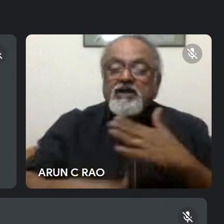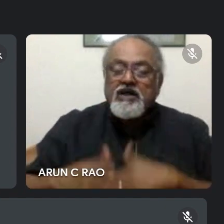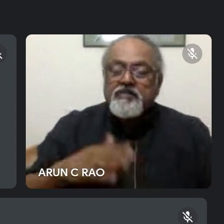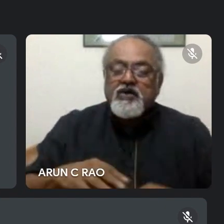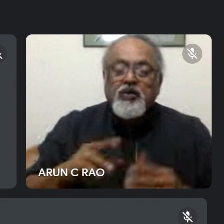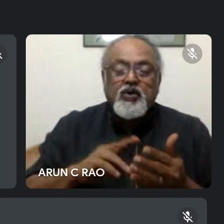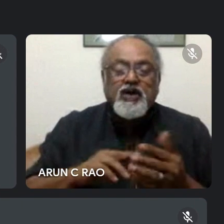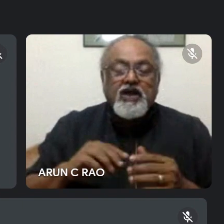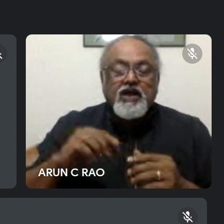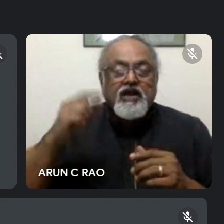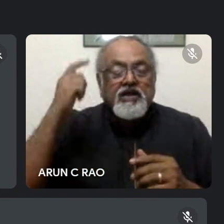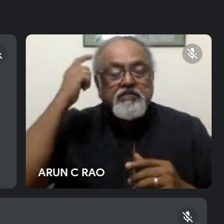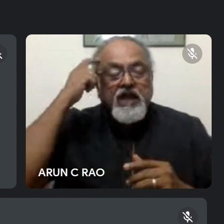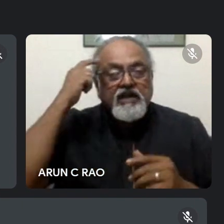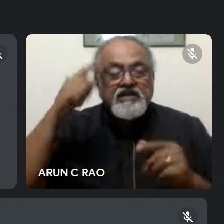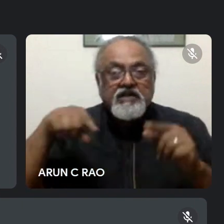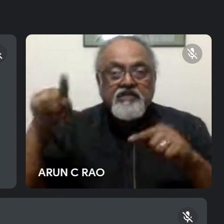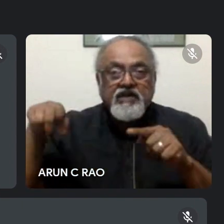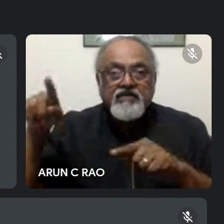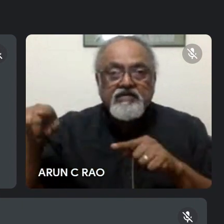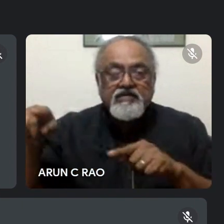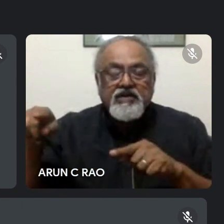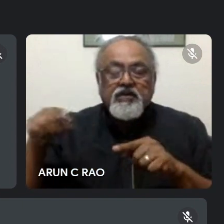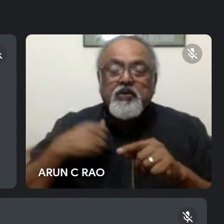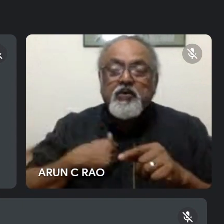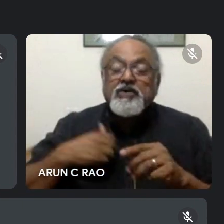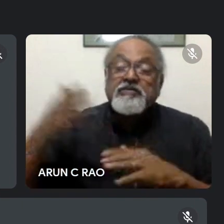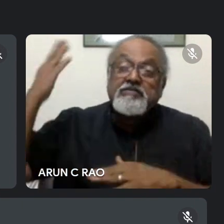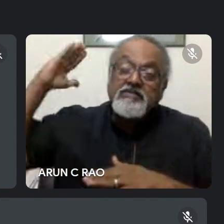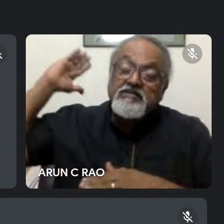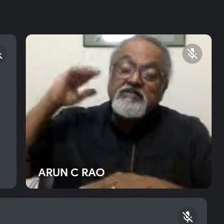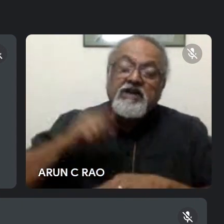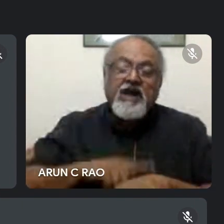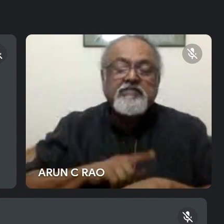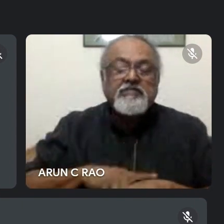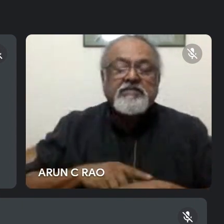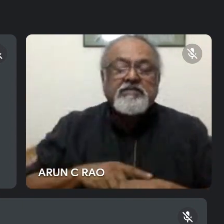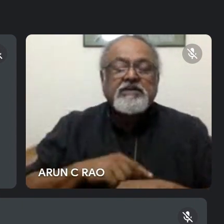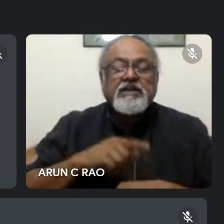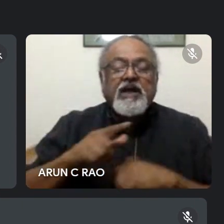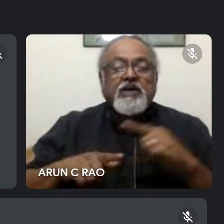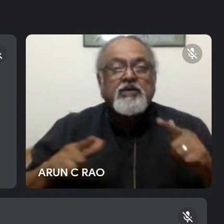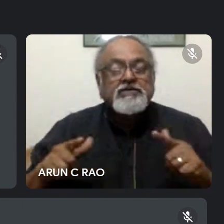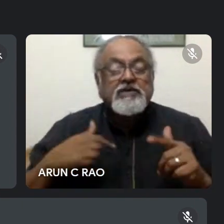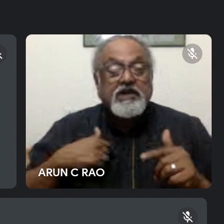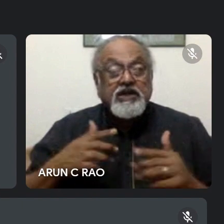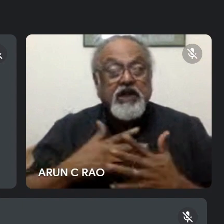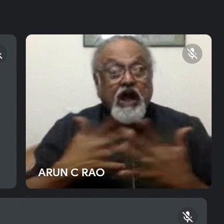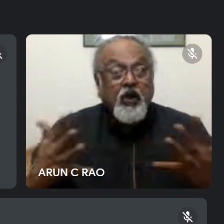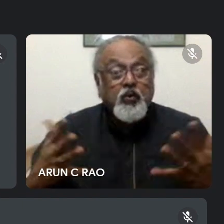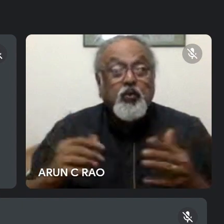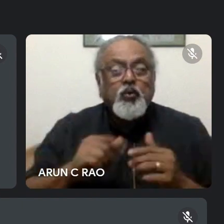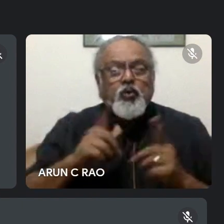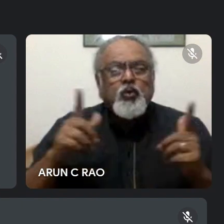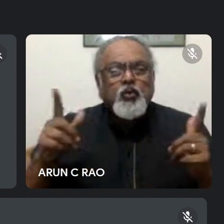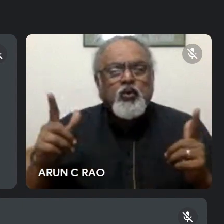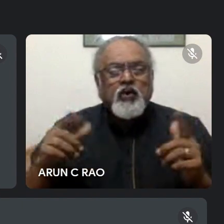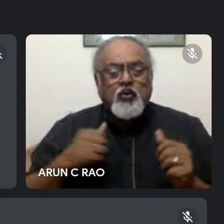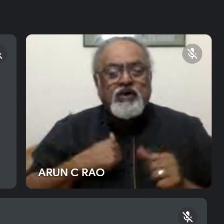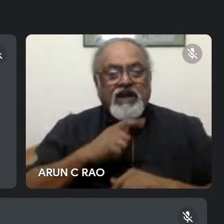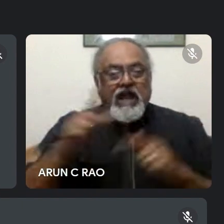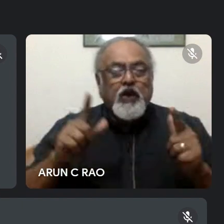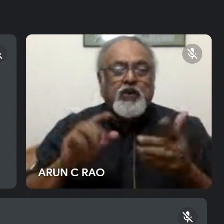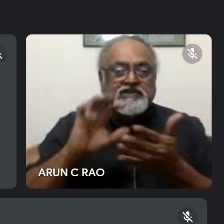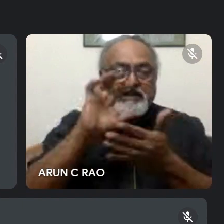in Karnataka when I was studying, at least. And so, of course, I had a language exemption. But the amount of corruption in the system is